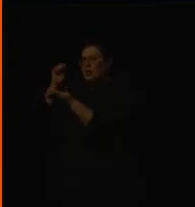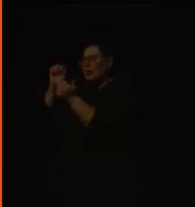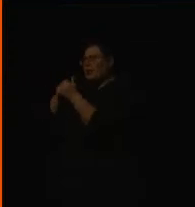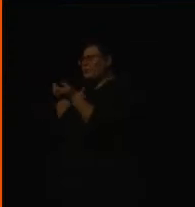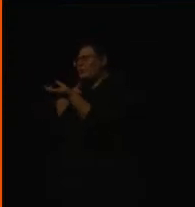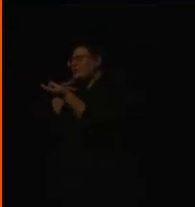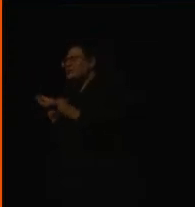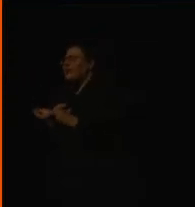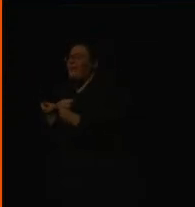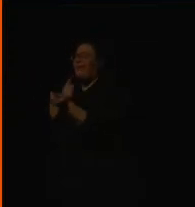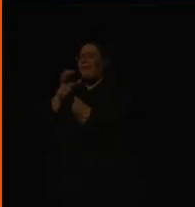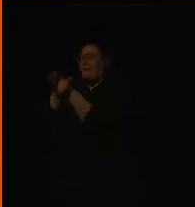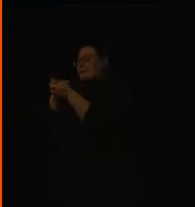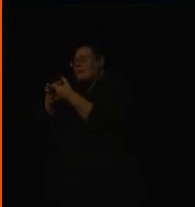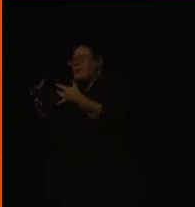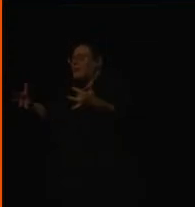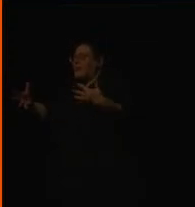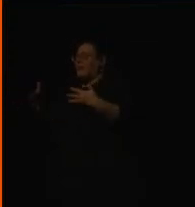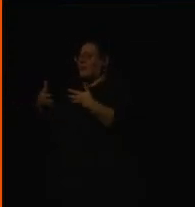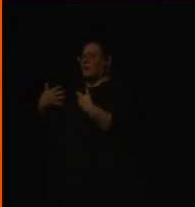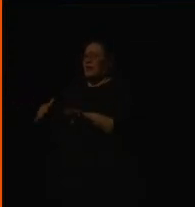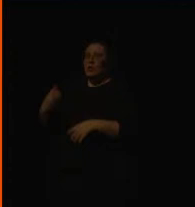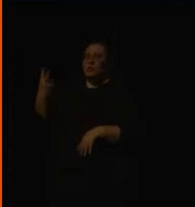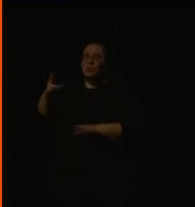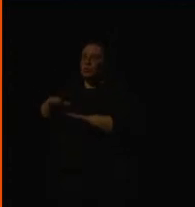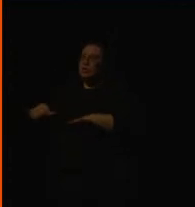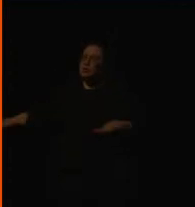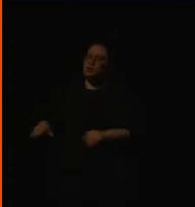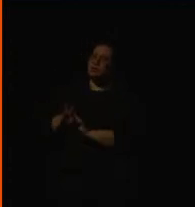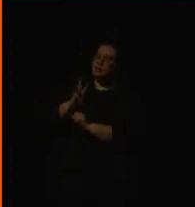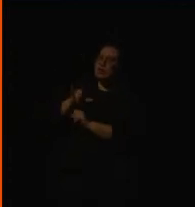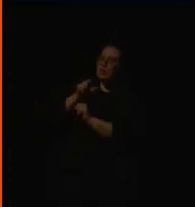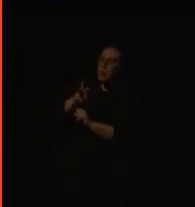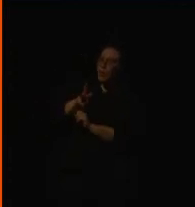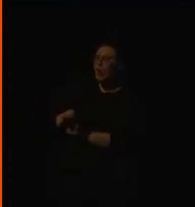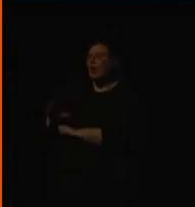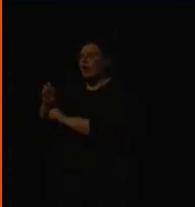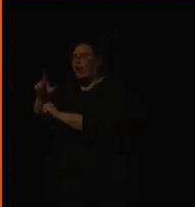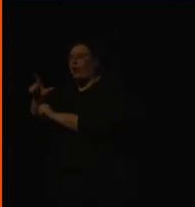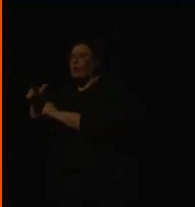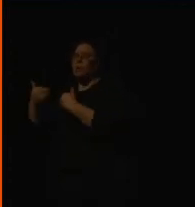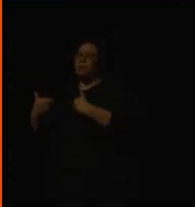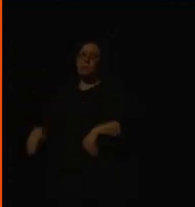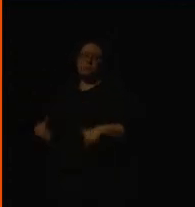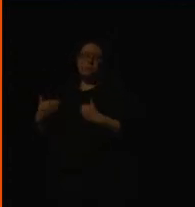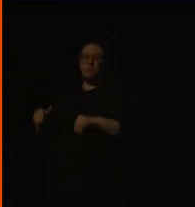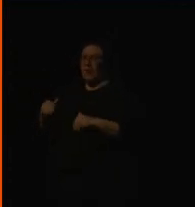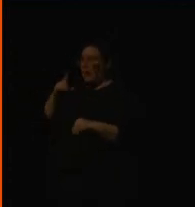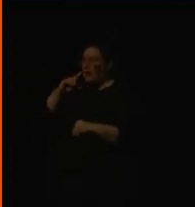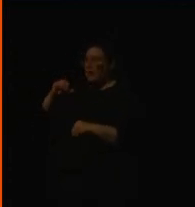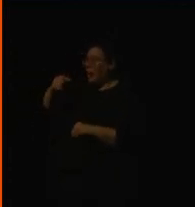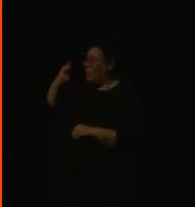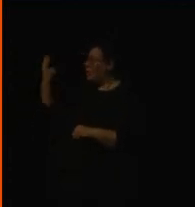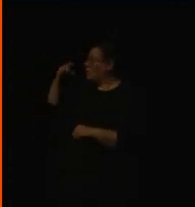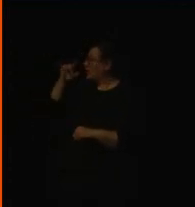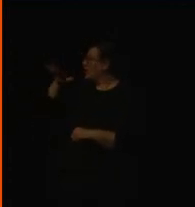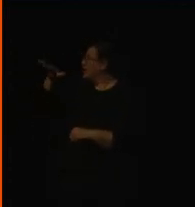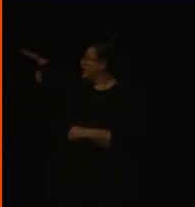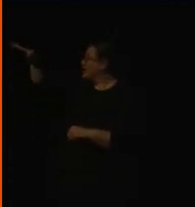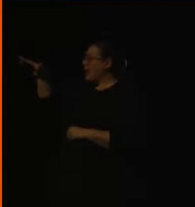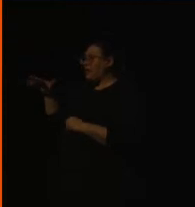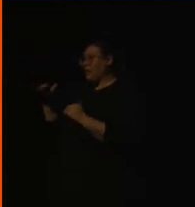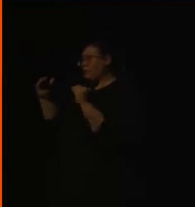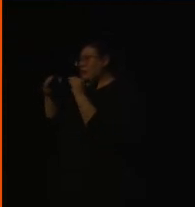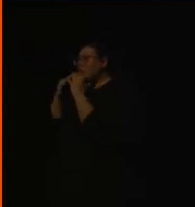expansiveness. And these two kids, Willow and Carl, I don't think any other two kids have ever been so wanted